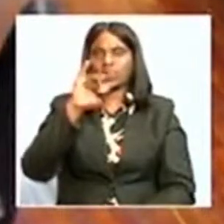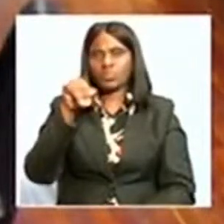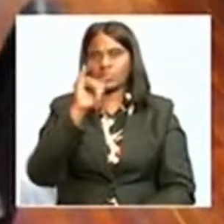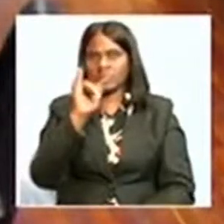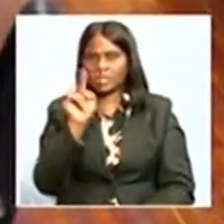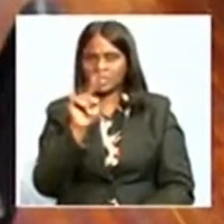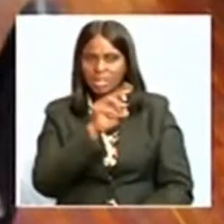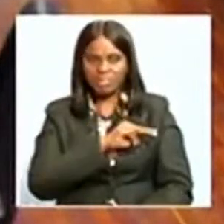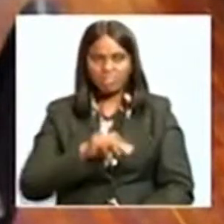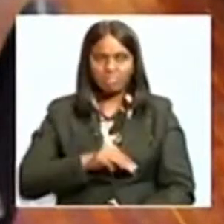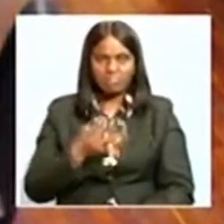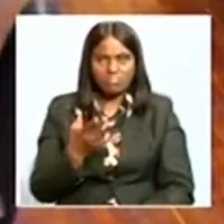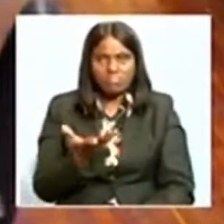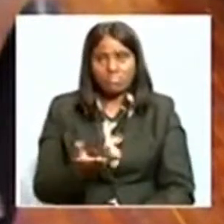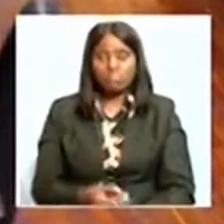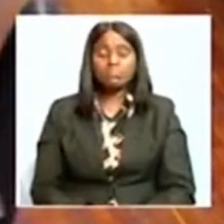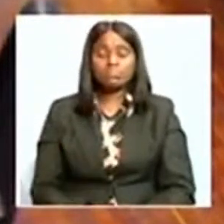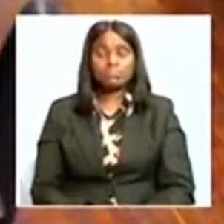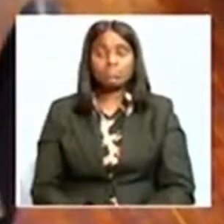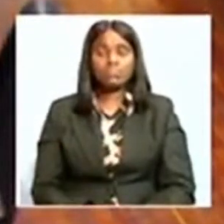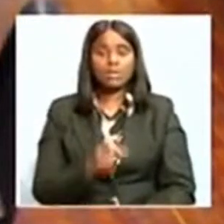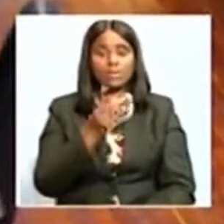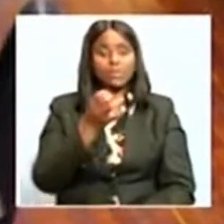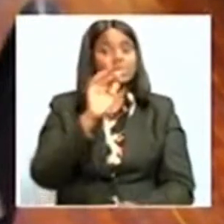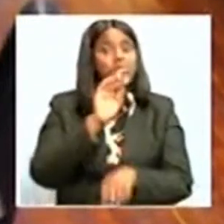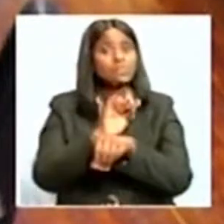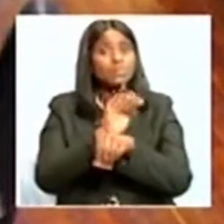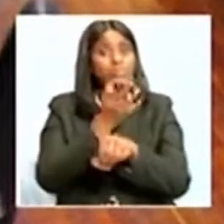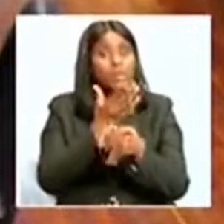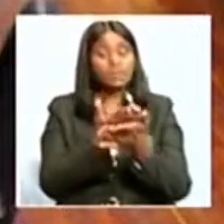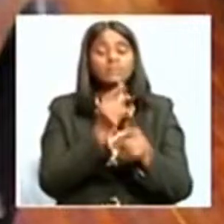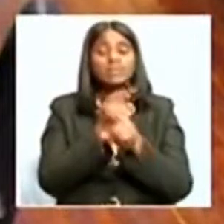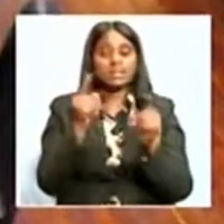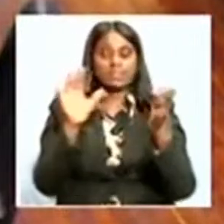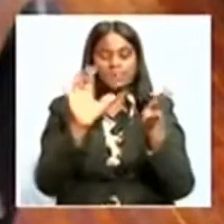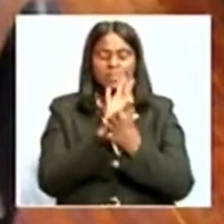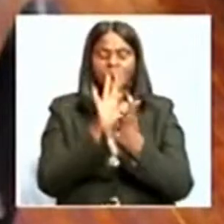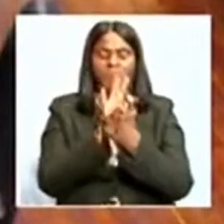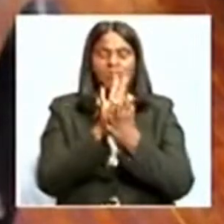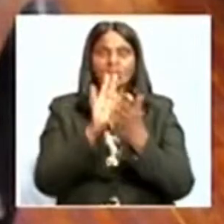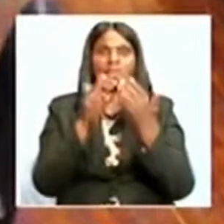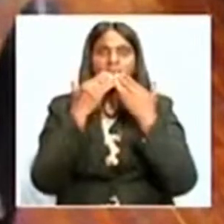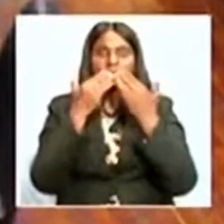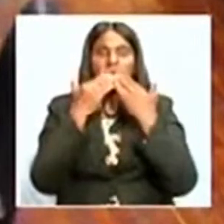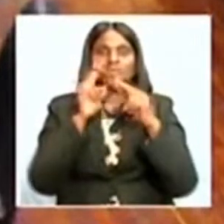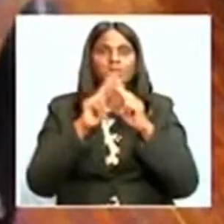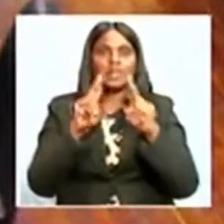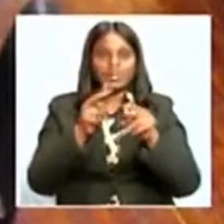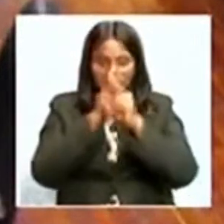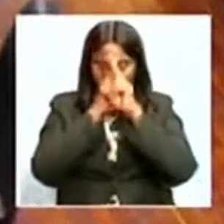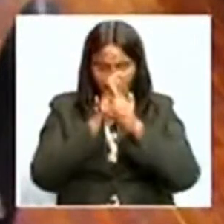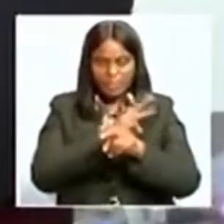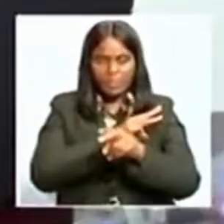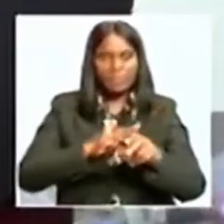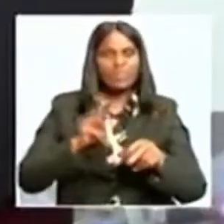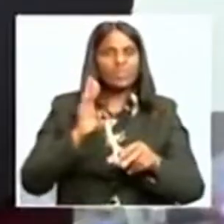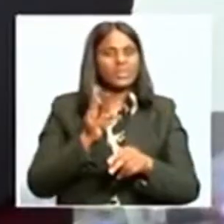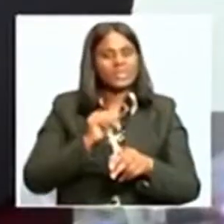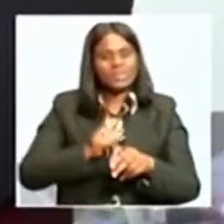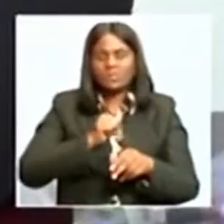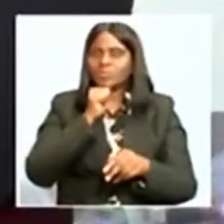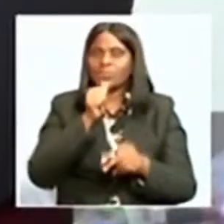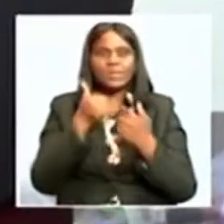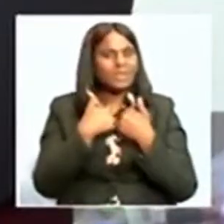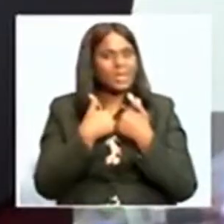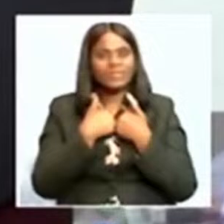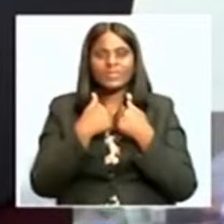members. Okay. Do you want to comment on that one? Yes, just a quick comment. Thank you, Chair. Thank you, Honorable Member. We do not have